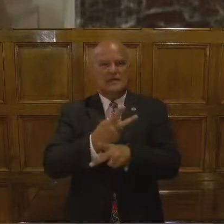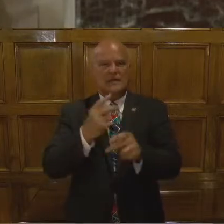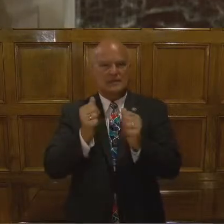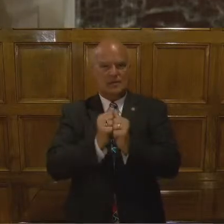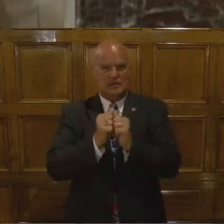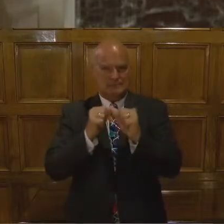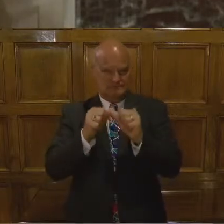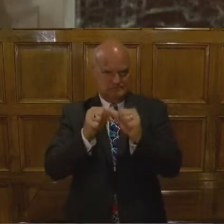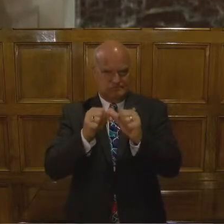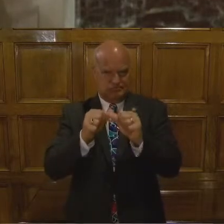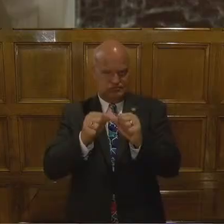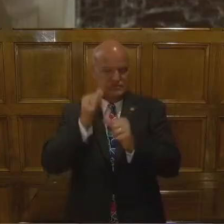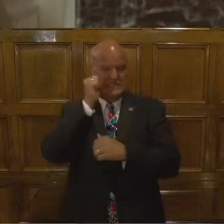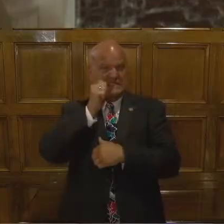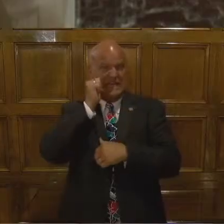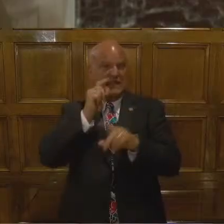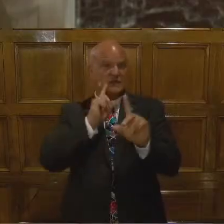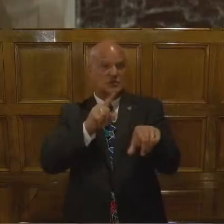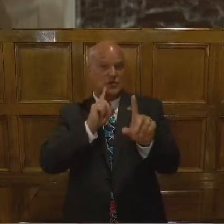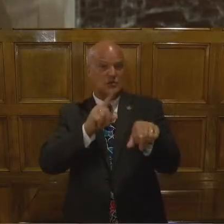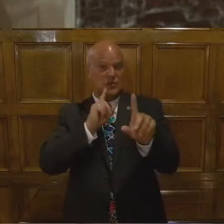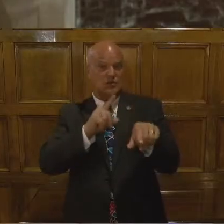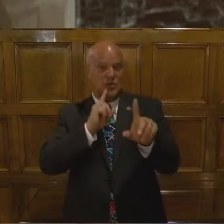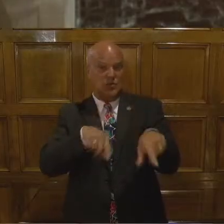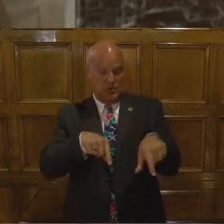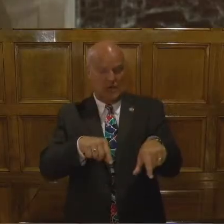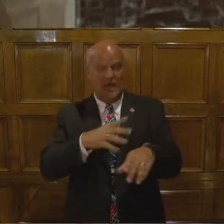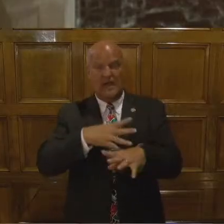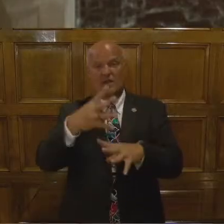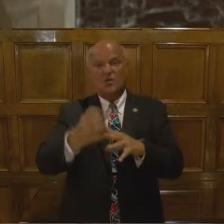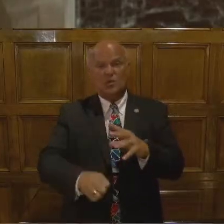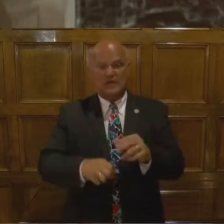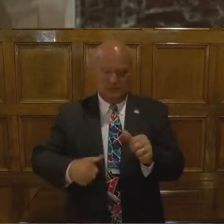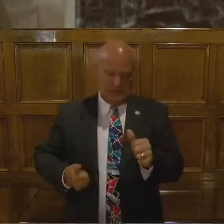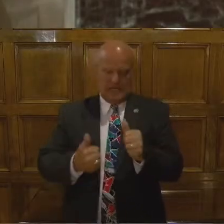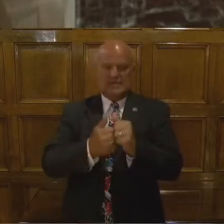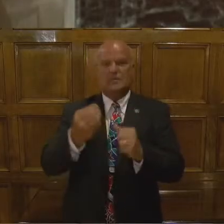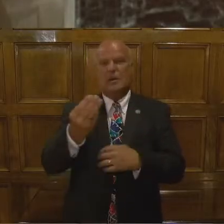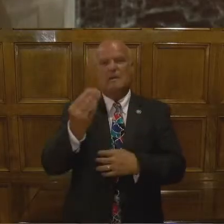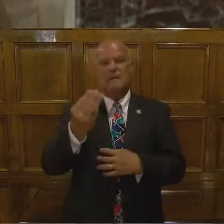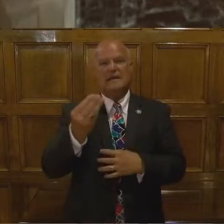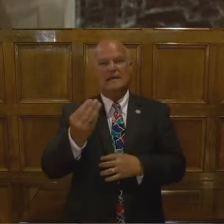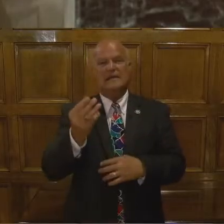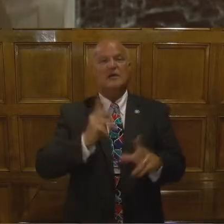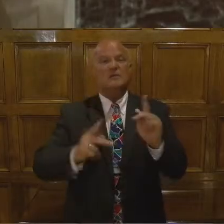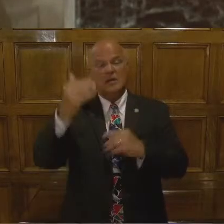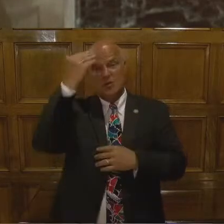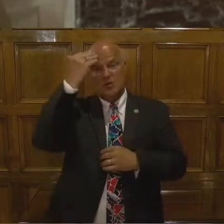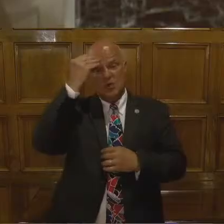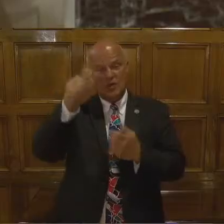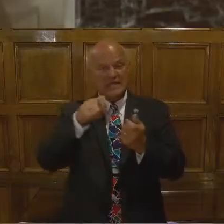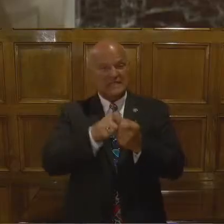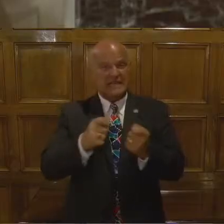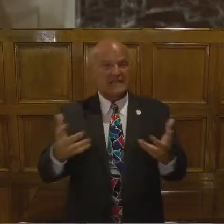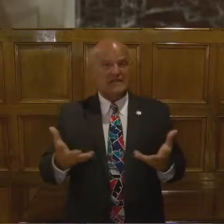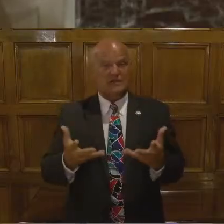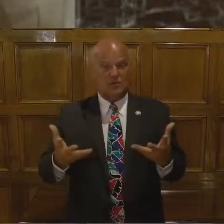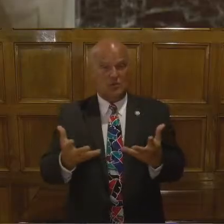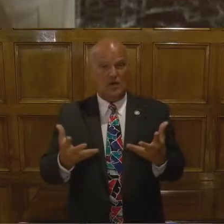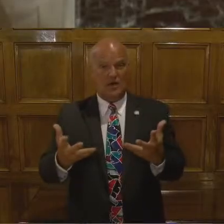the consistency of daily reporting, and on the weekend we'll catch it up on Monday so everybody will know exactly what it